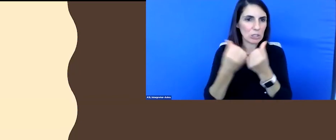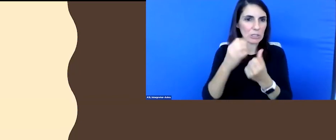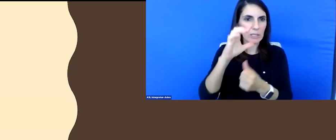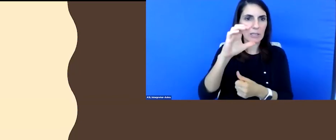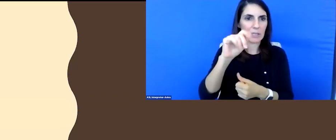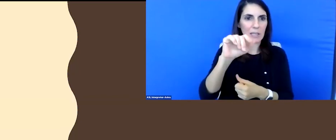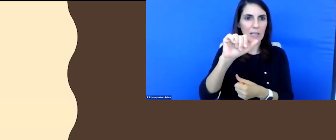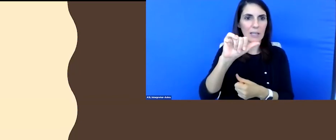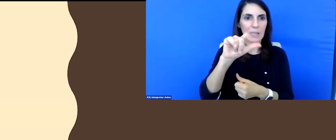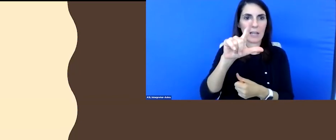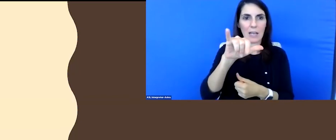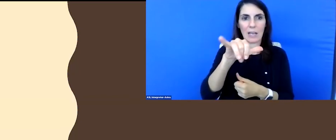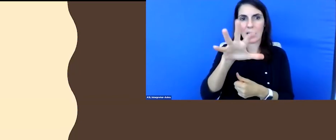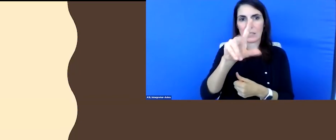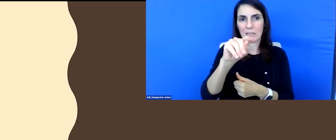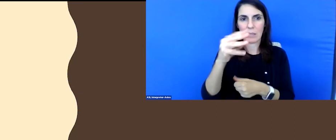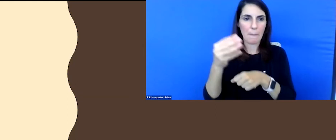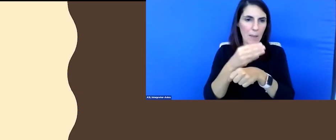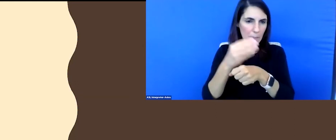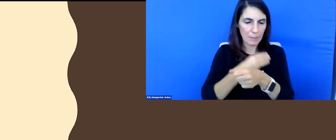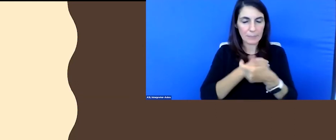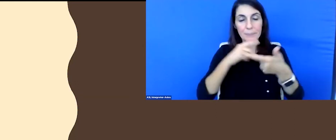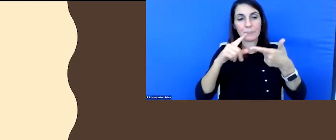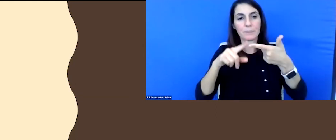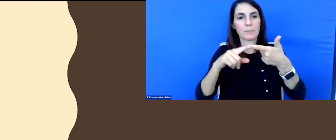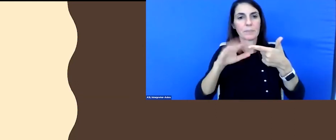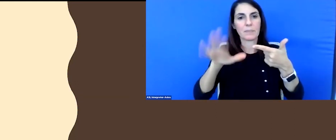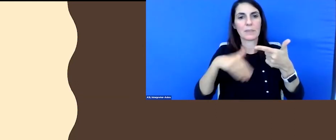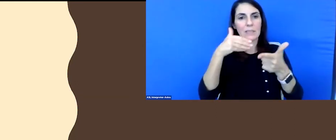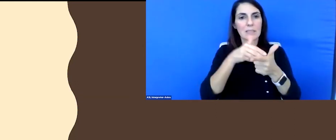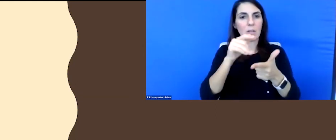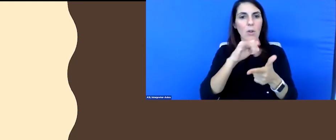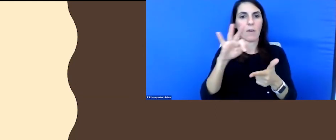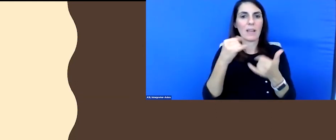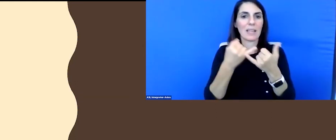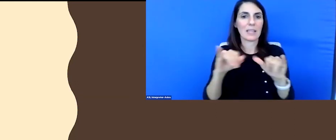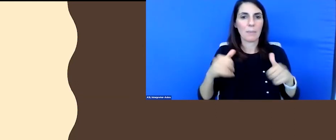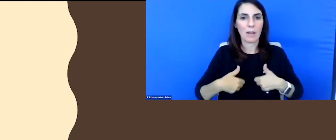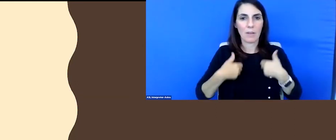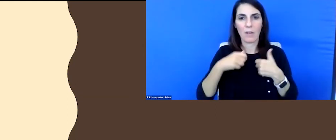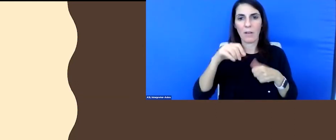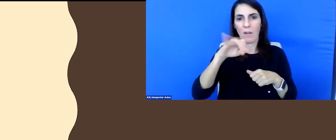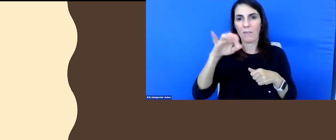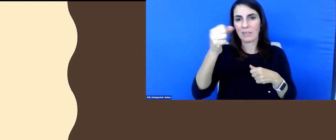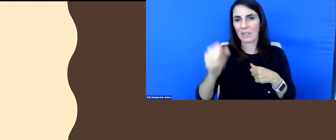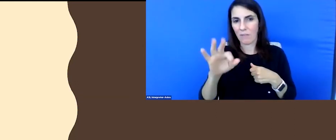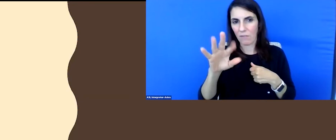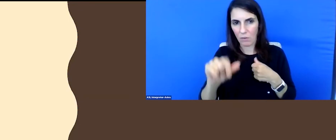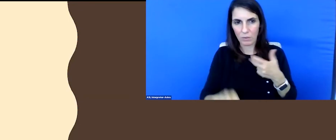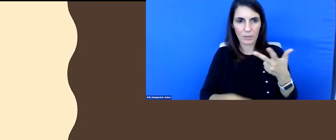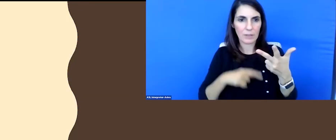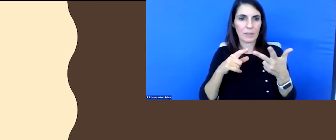Catalyst Miami. We also have the Center for Independent Living of South Florida,